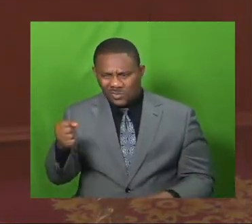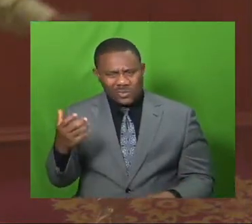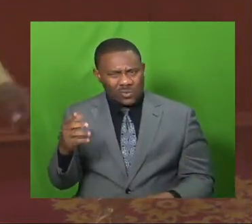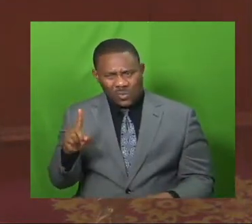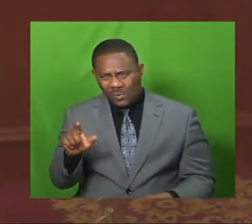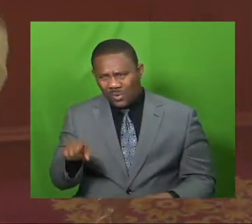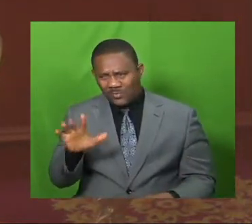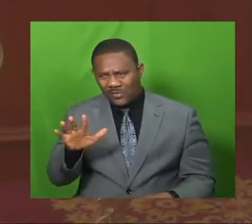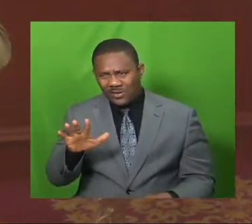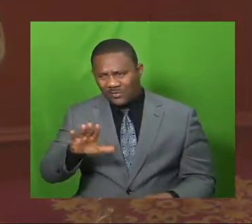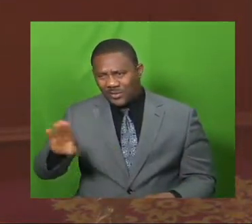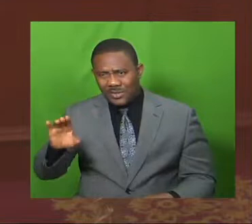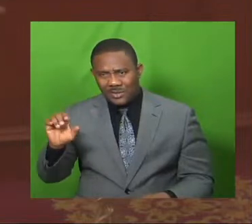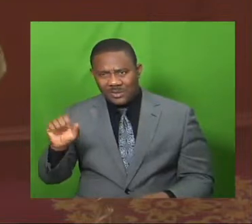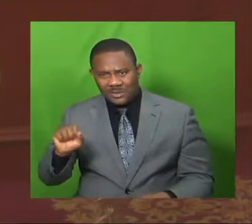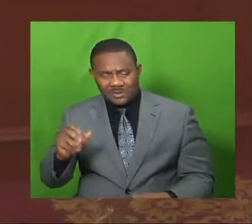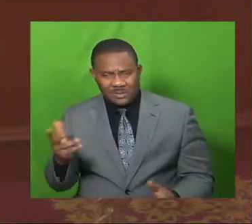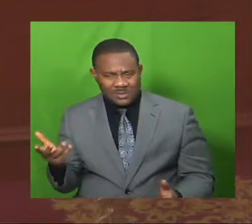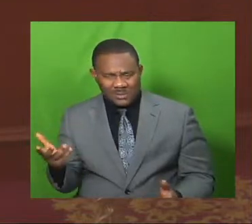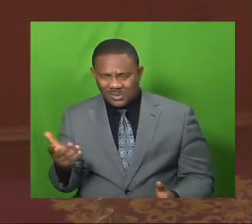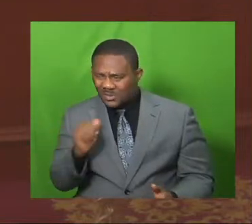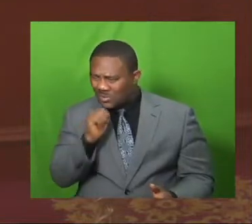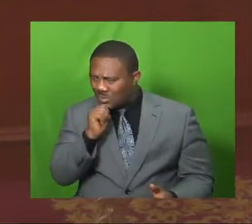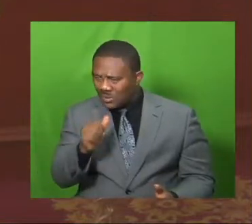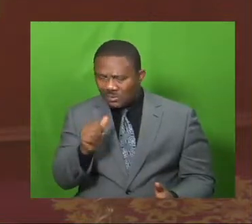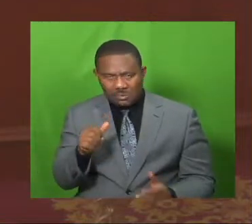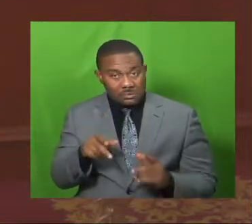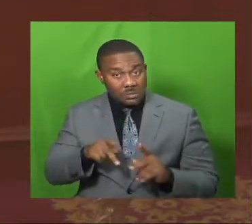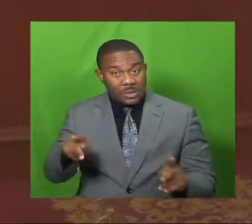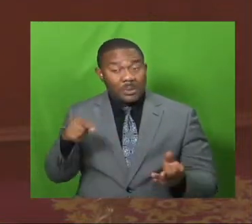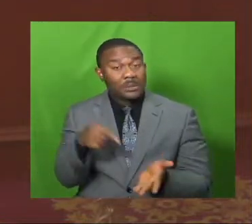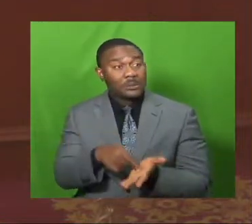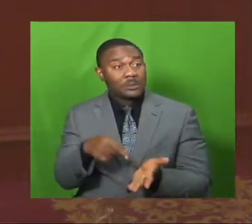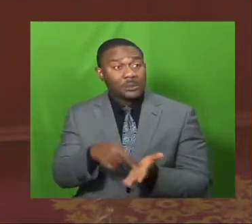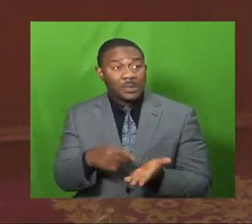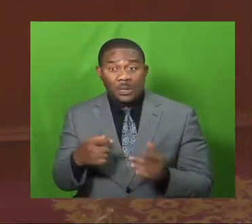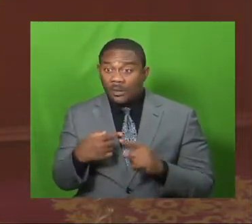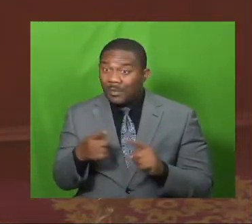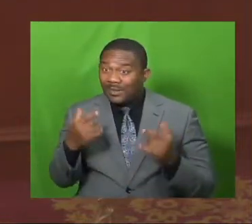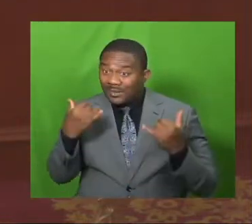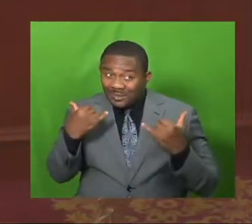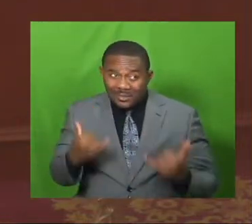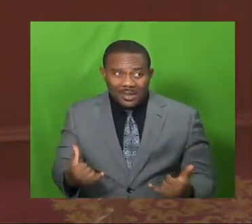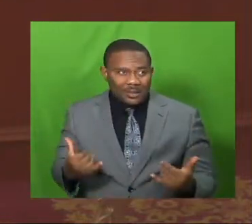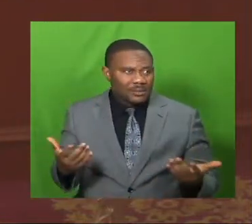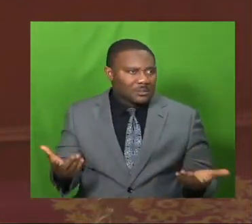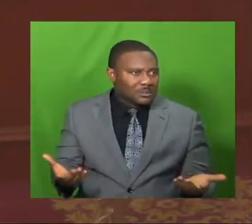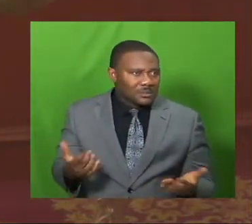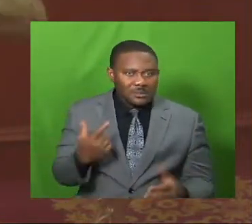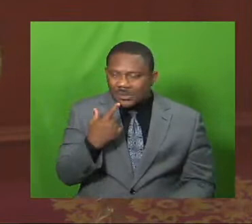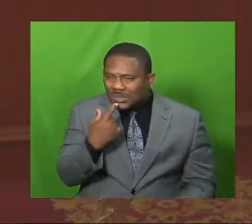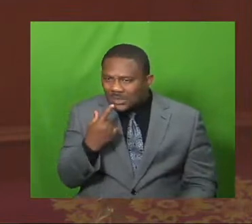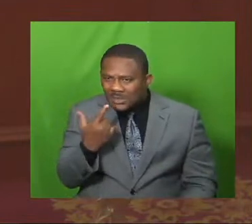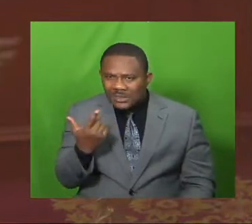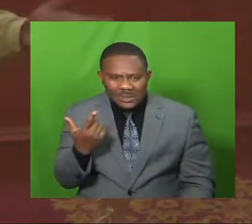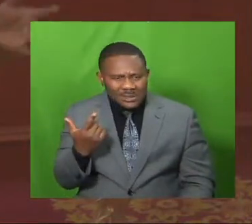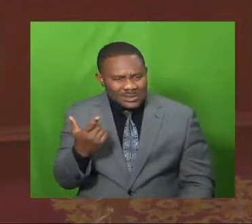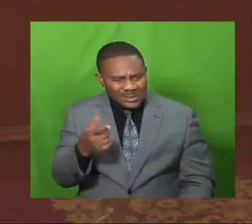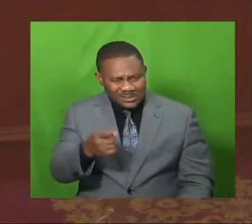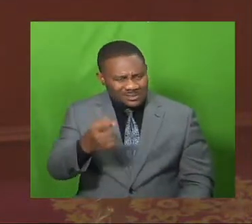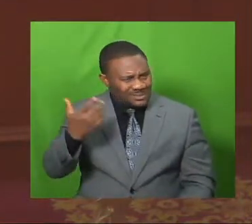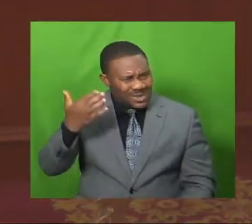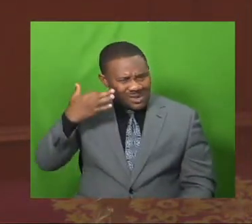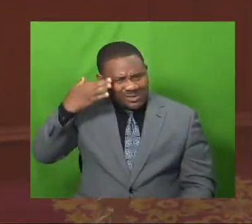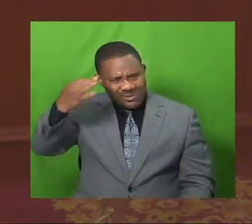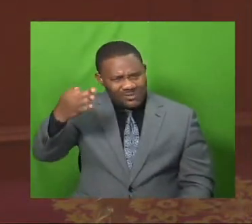for Get Fund, and you said it is not public debt. But today you are busy restructuring somebody else's debt, the Dachi debt. How can Dachi